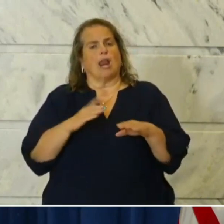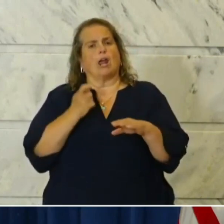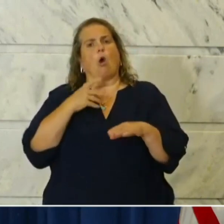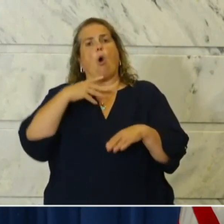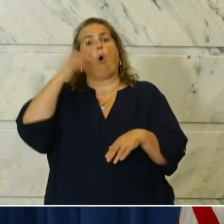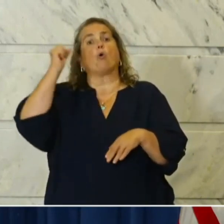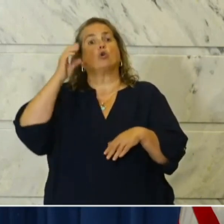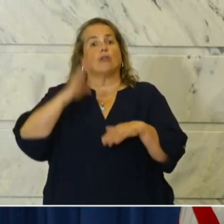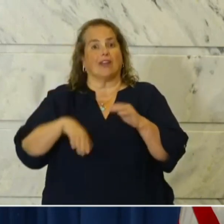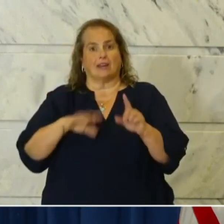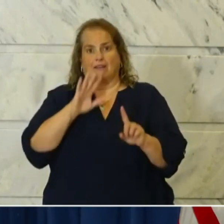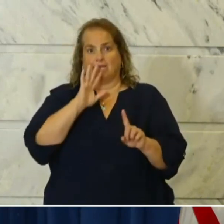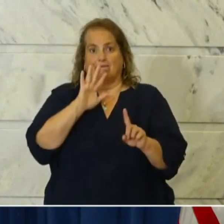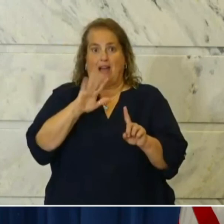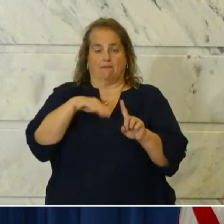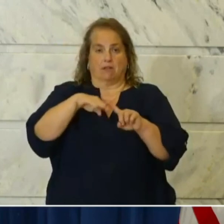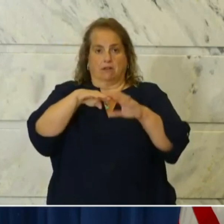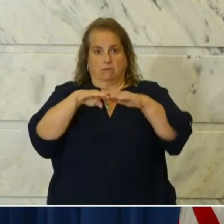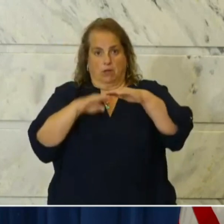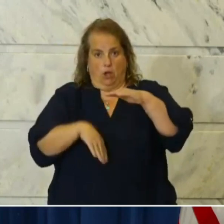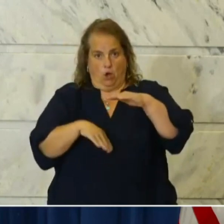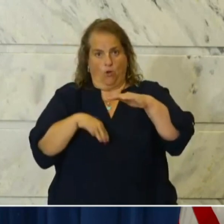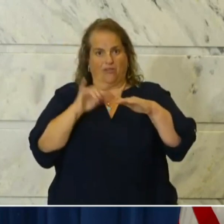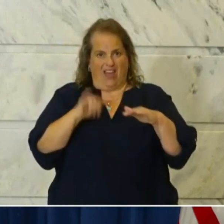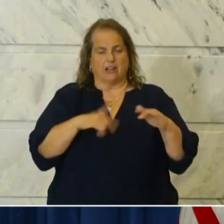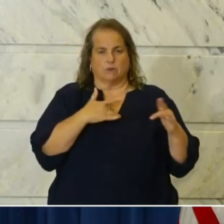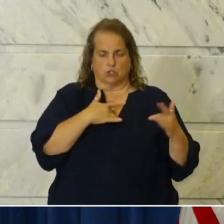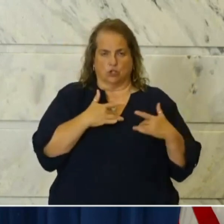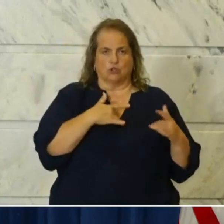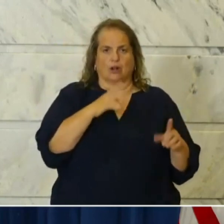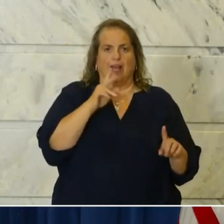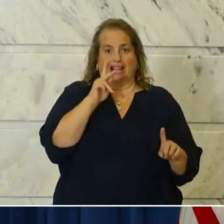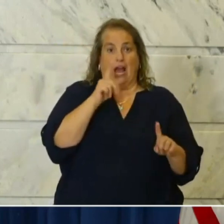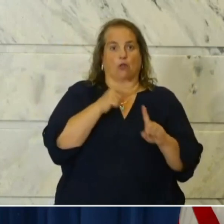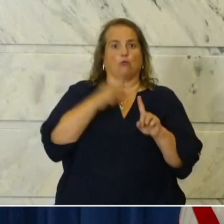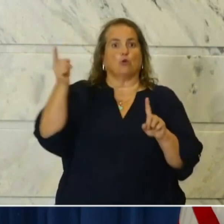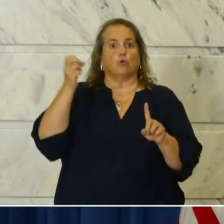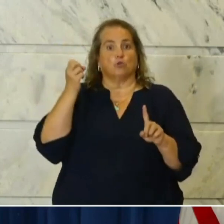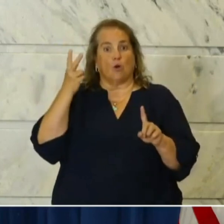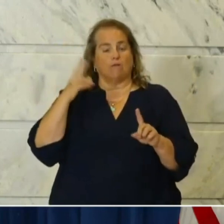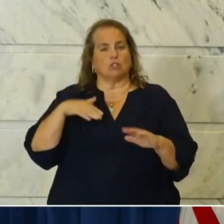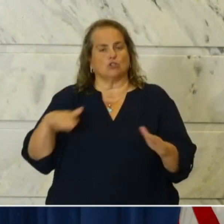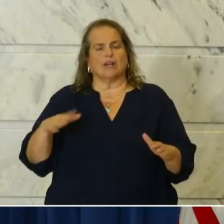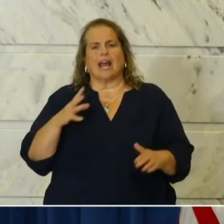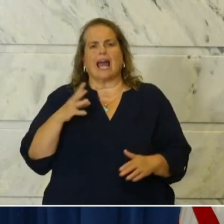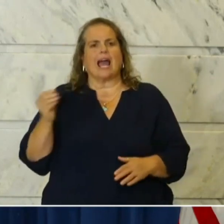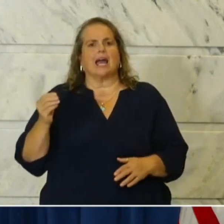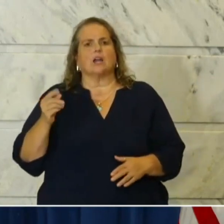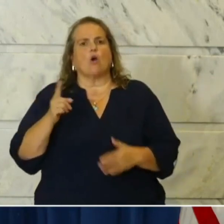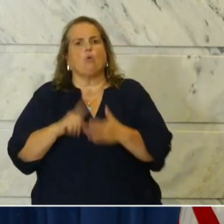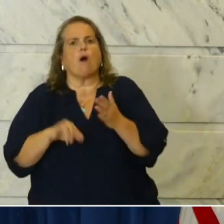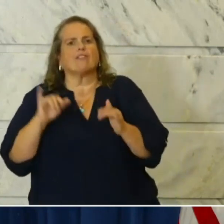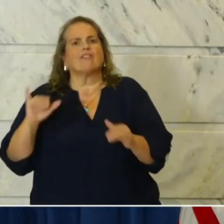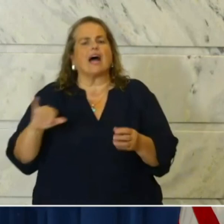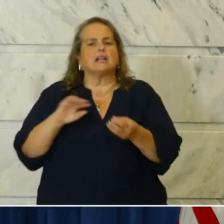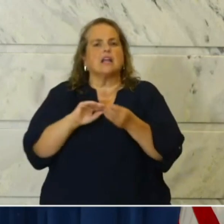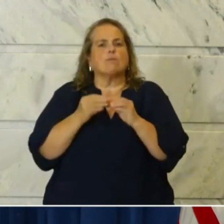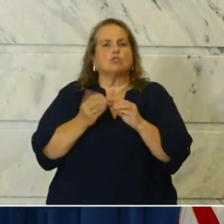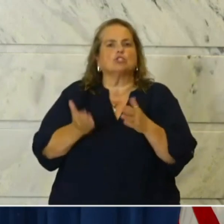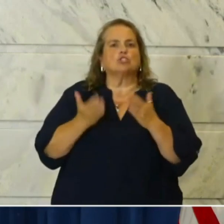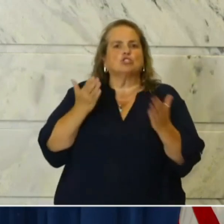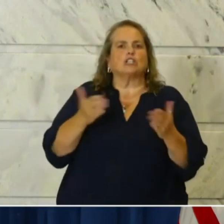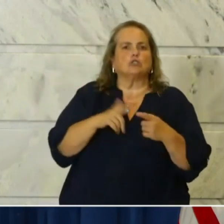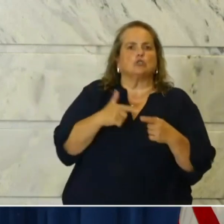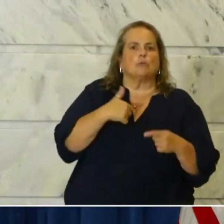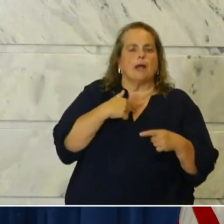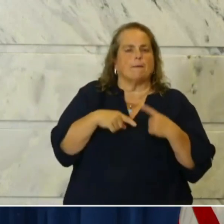older than I talk about, those maybe even K through 12, and what that suggests to me about